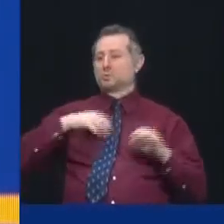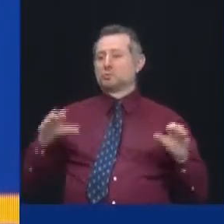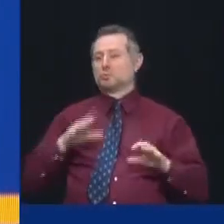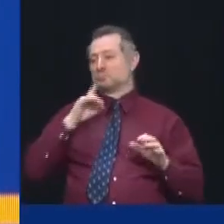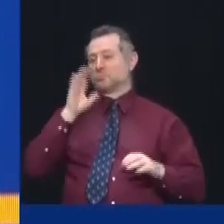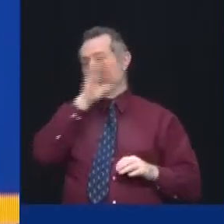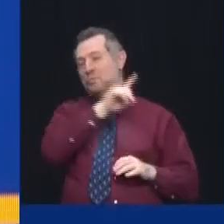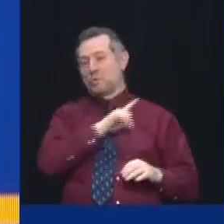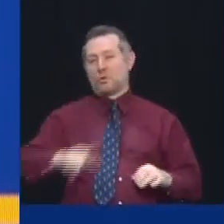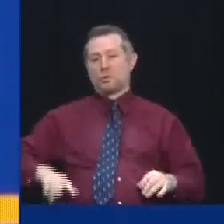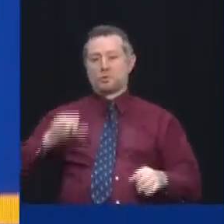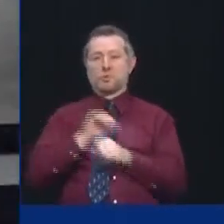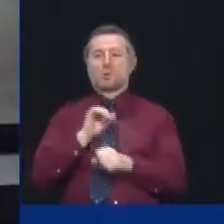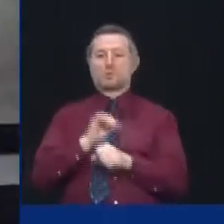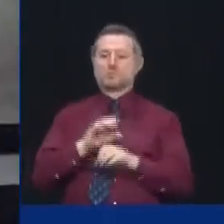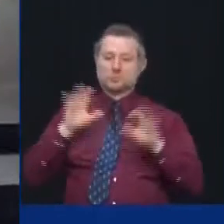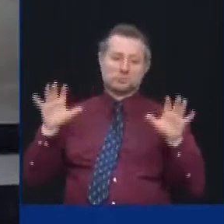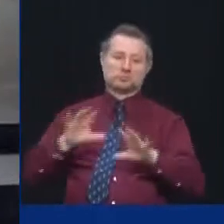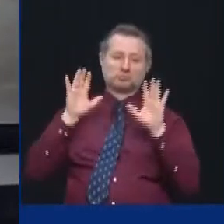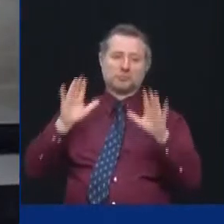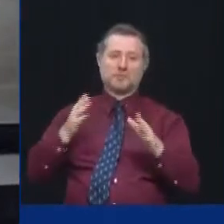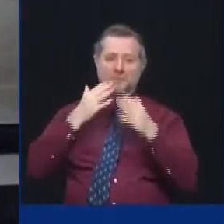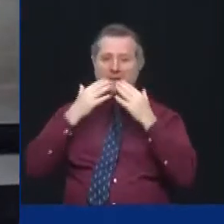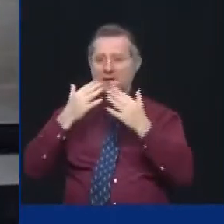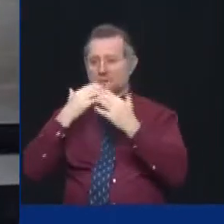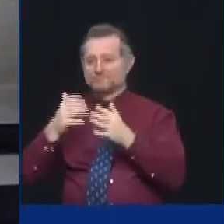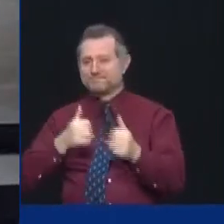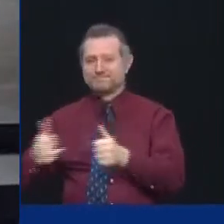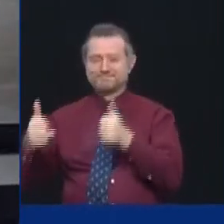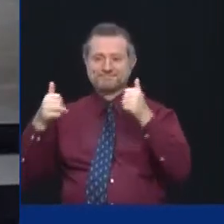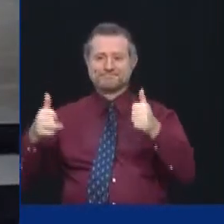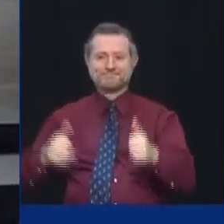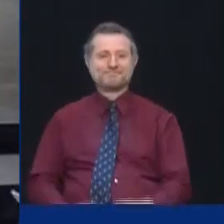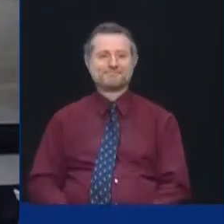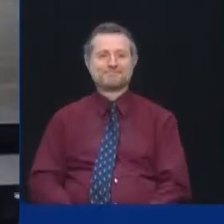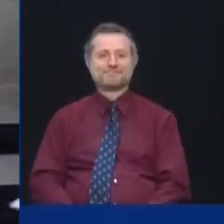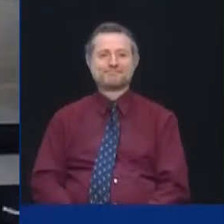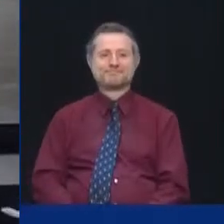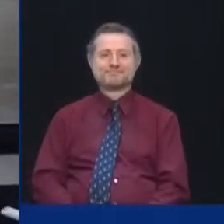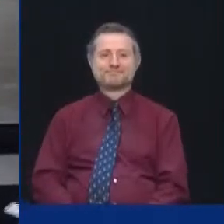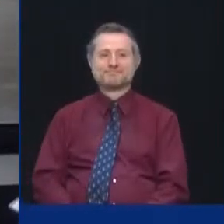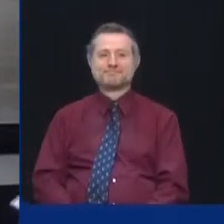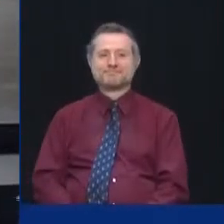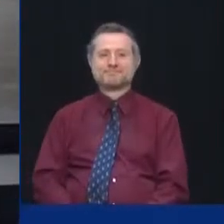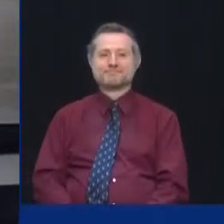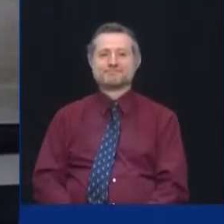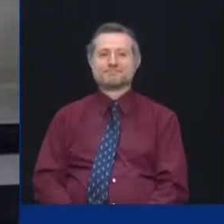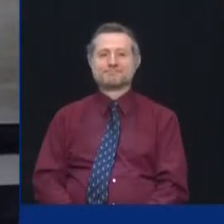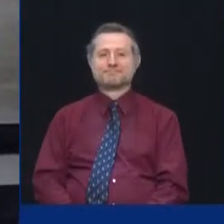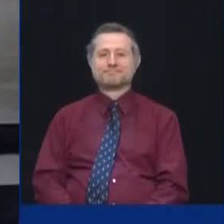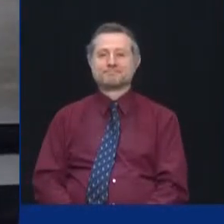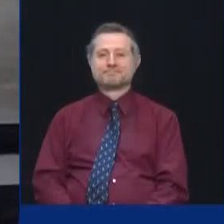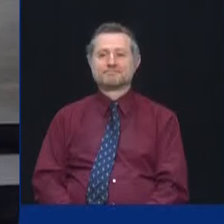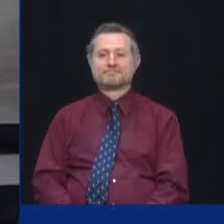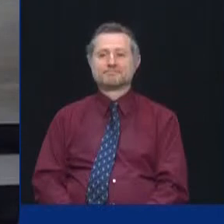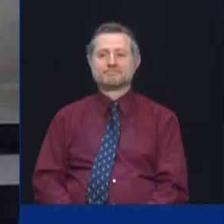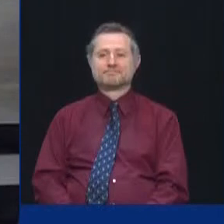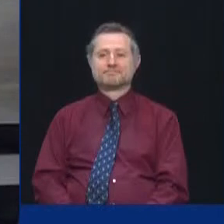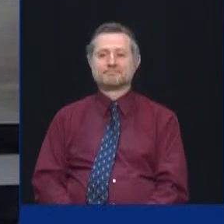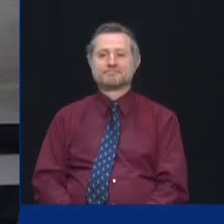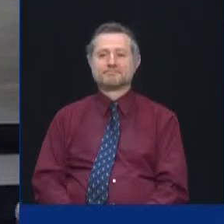You got it. Next. New York State is no stranger to a challenge. And after a most difficult year, we are rising up